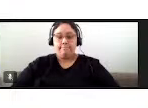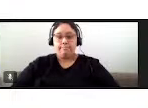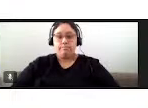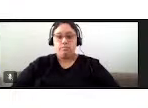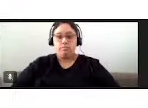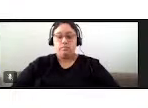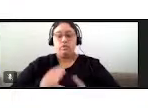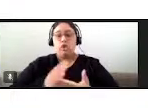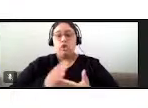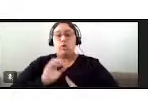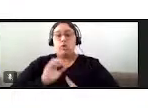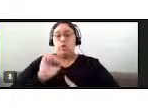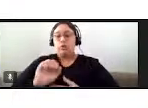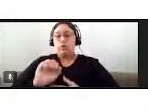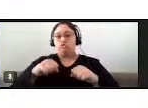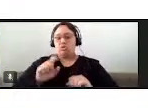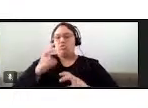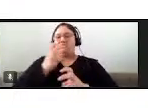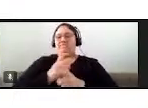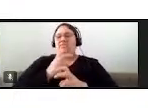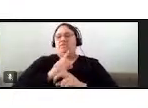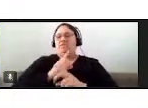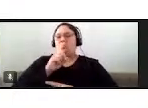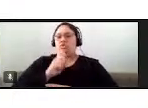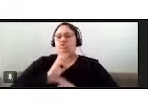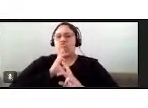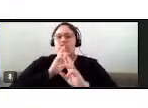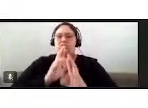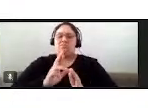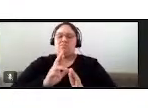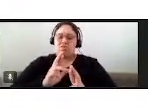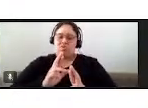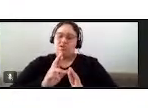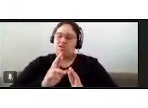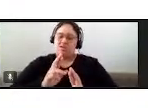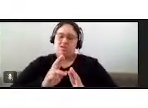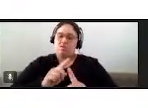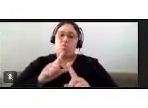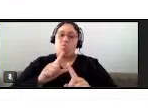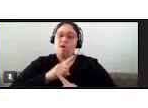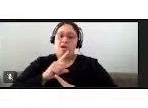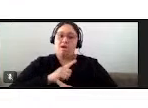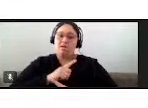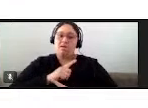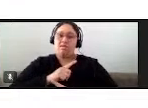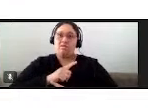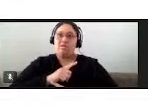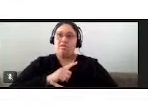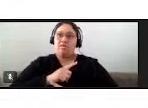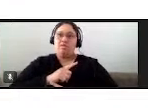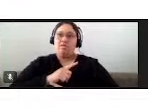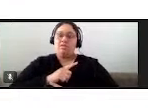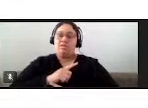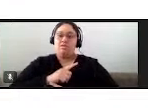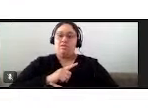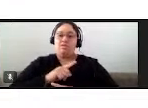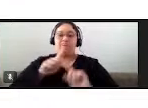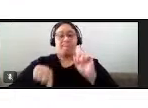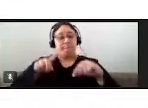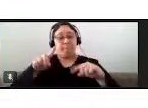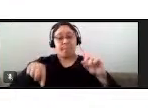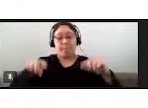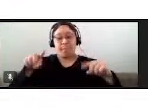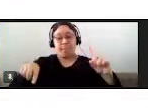Through you, Chair, that's a very difficult question to respond to, Member Maseko, on the basis that it's various